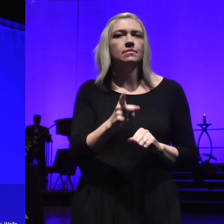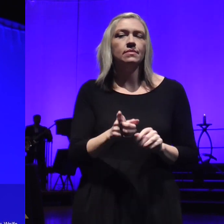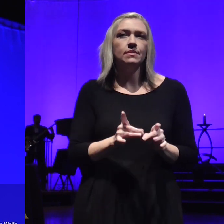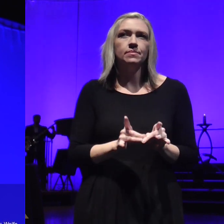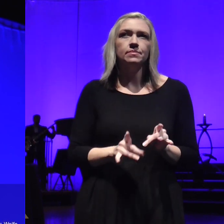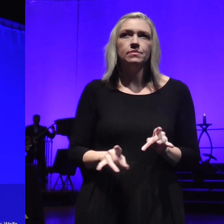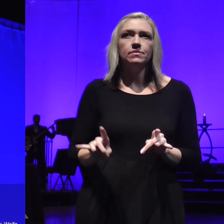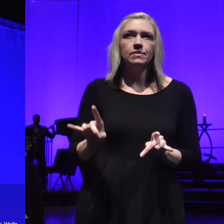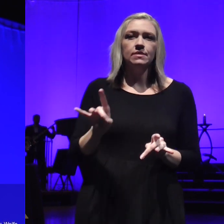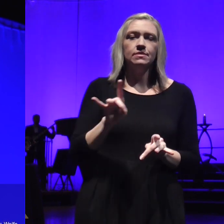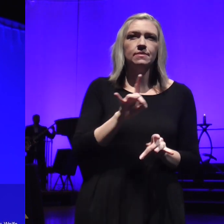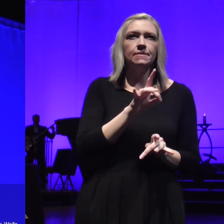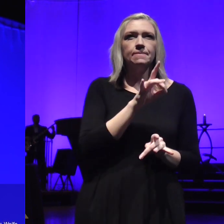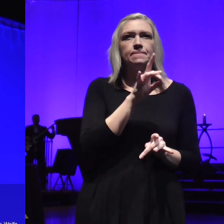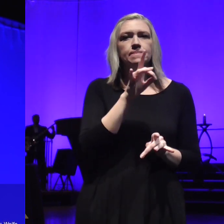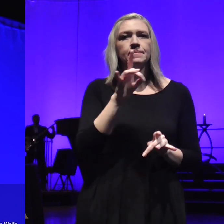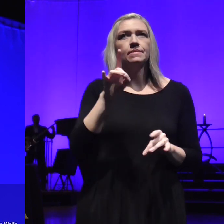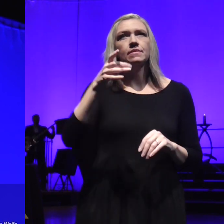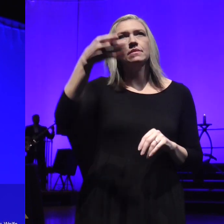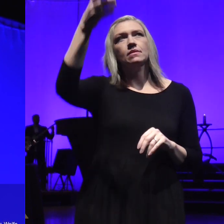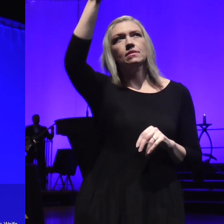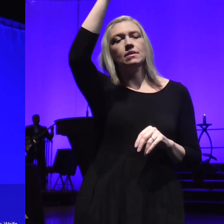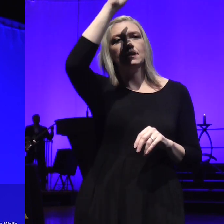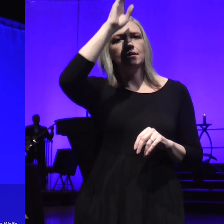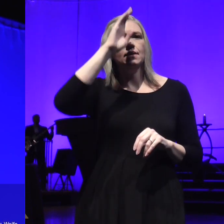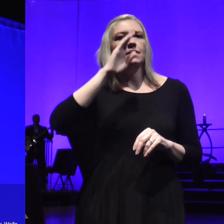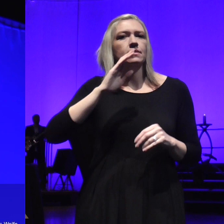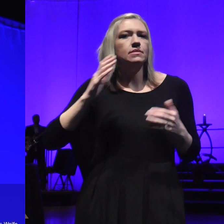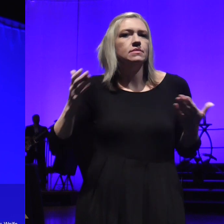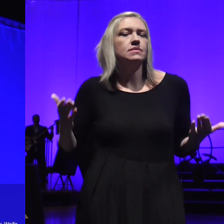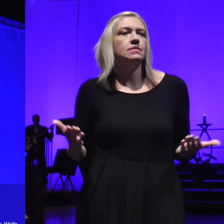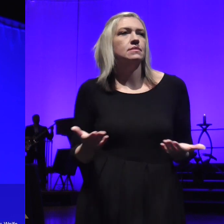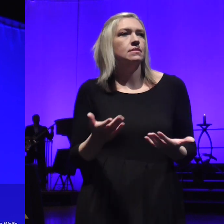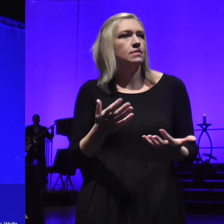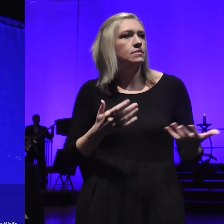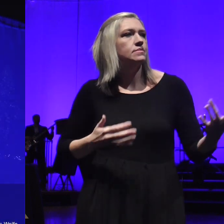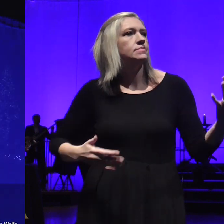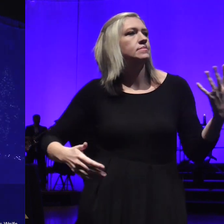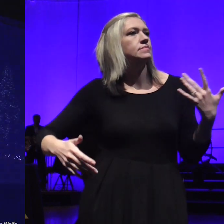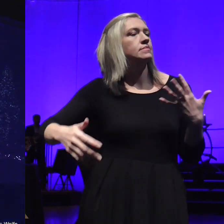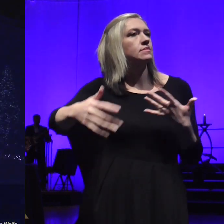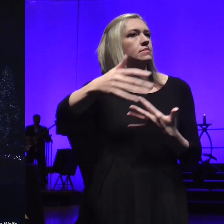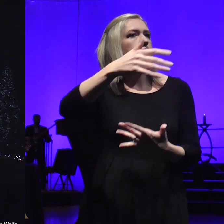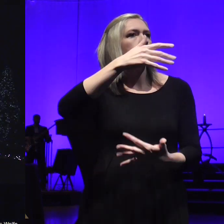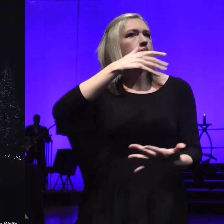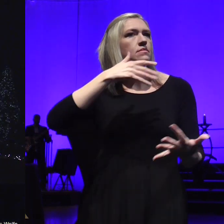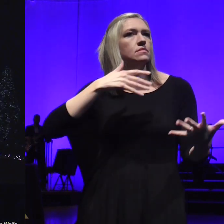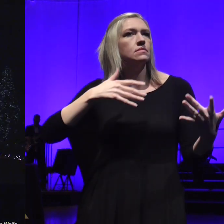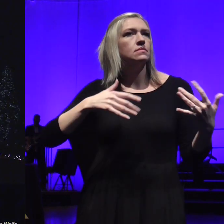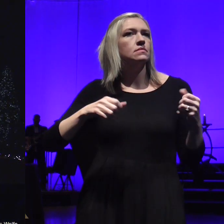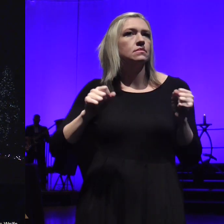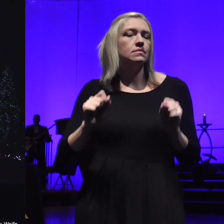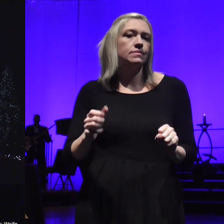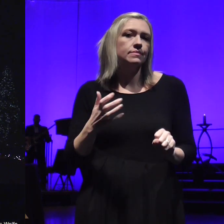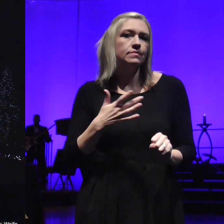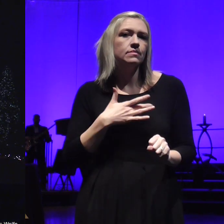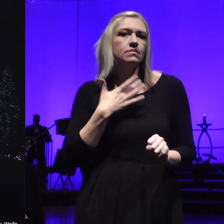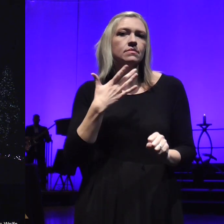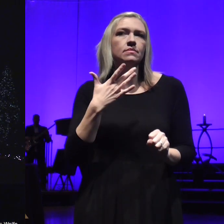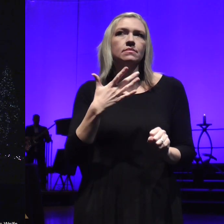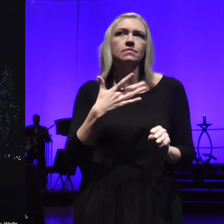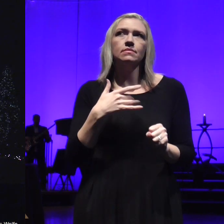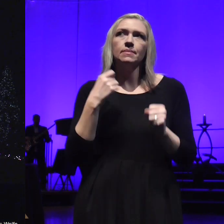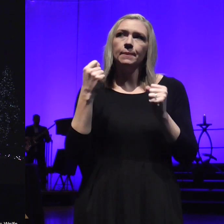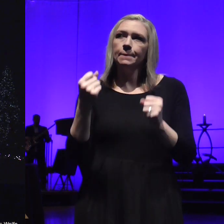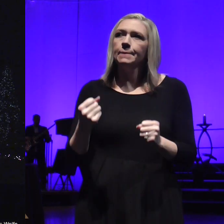Surely the presence of God is in this place. I